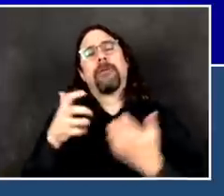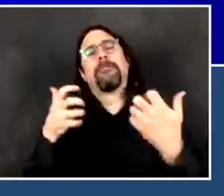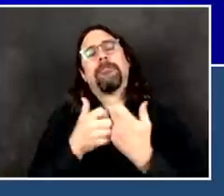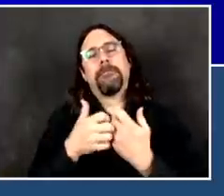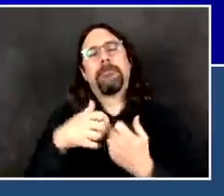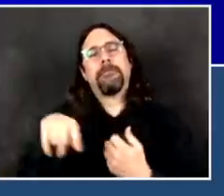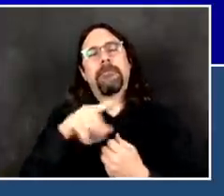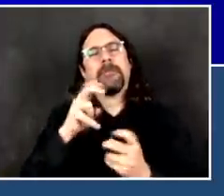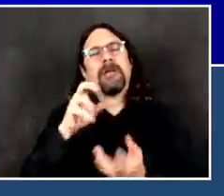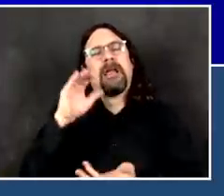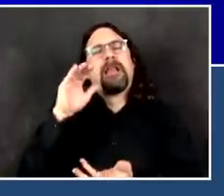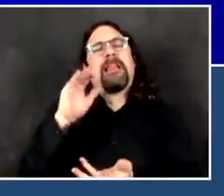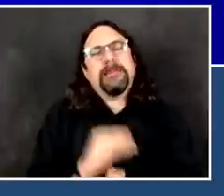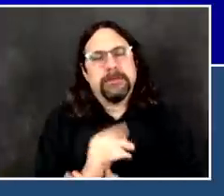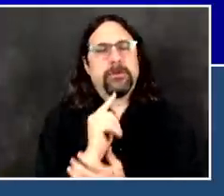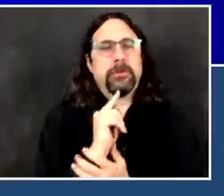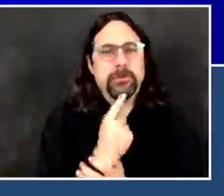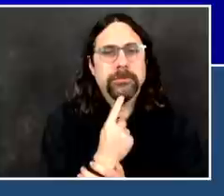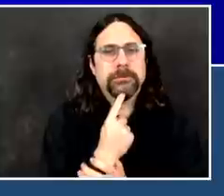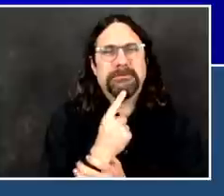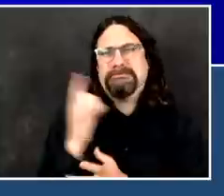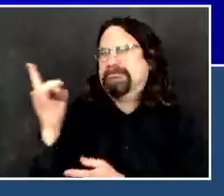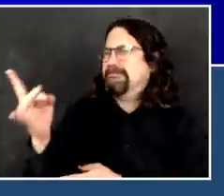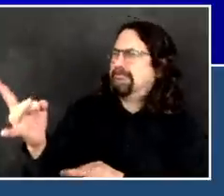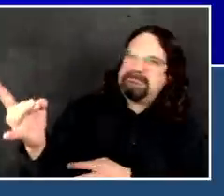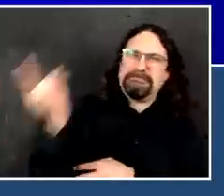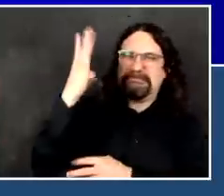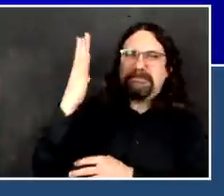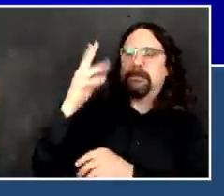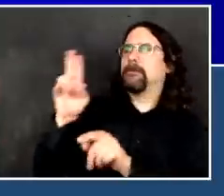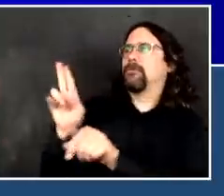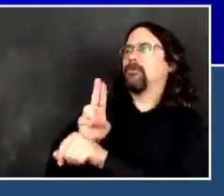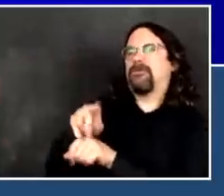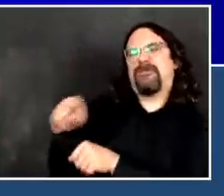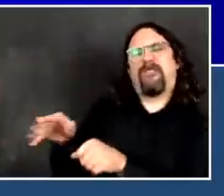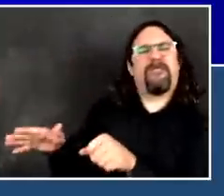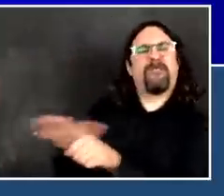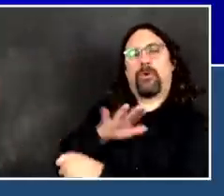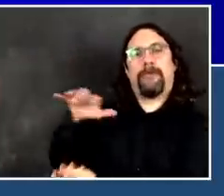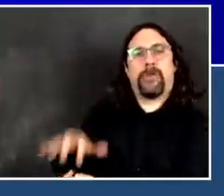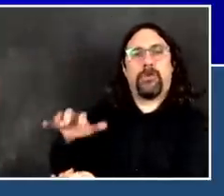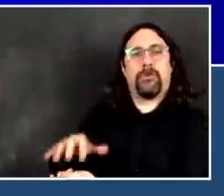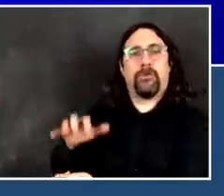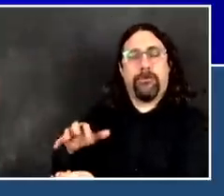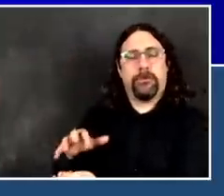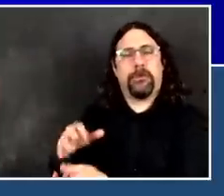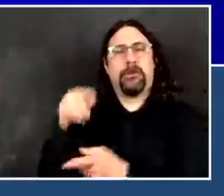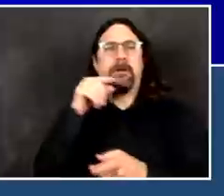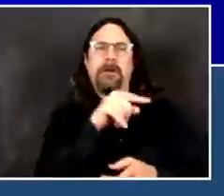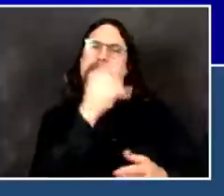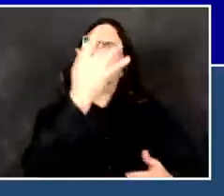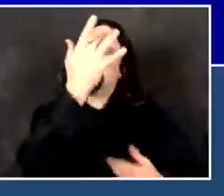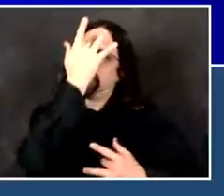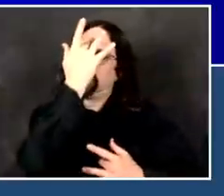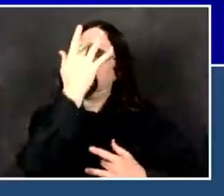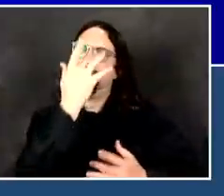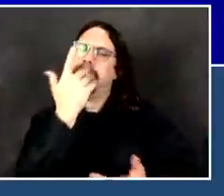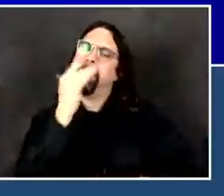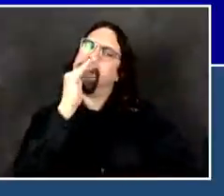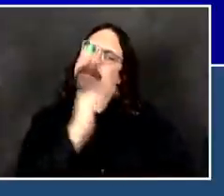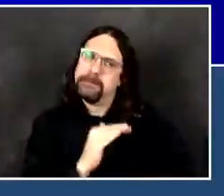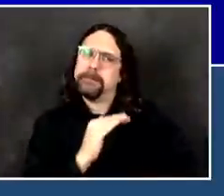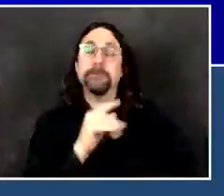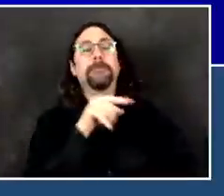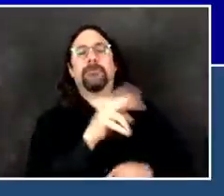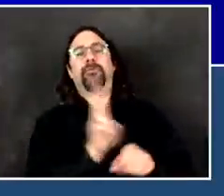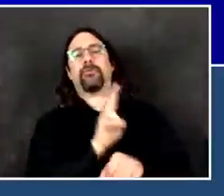lives, to make sure we could be self-sufficient, we, the City of New York, made the decision to work with these companies to help coordinate their efforts,